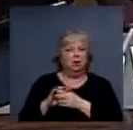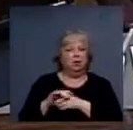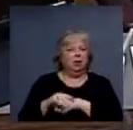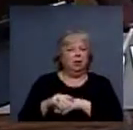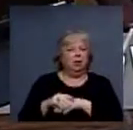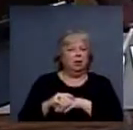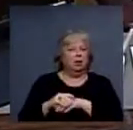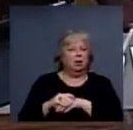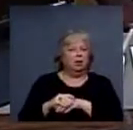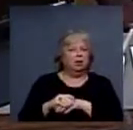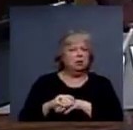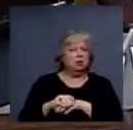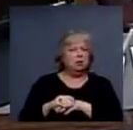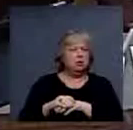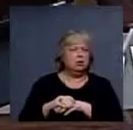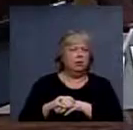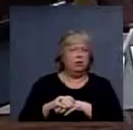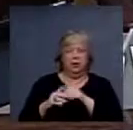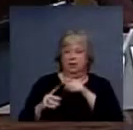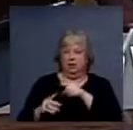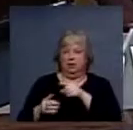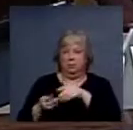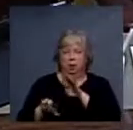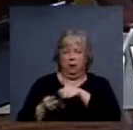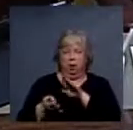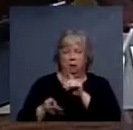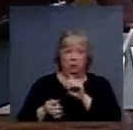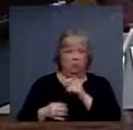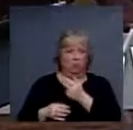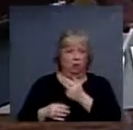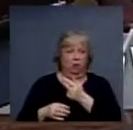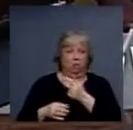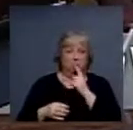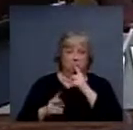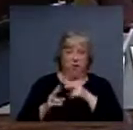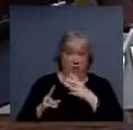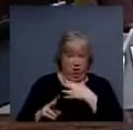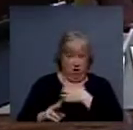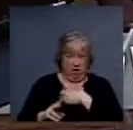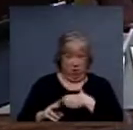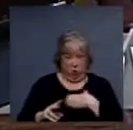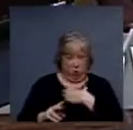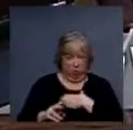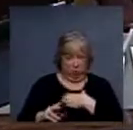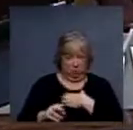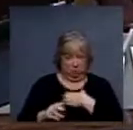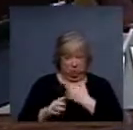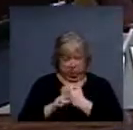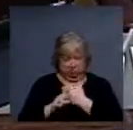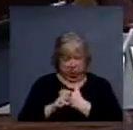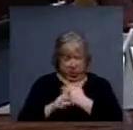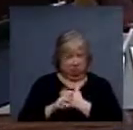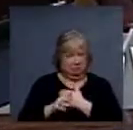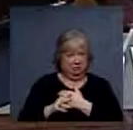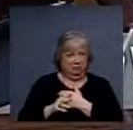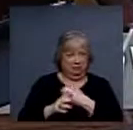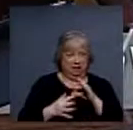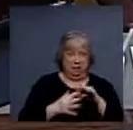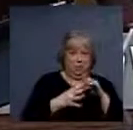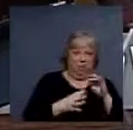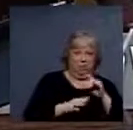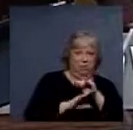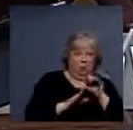So this barking dog, which is quite annoying, especially if you don't have